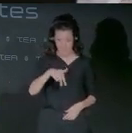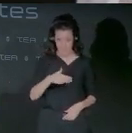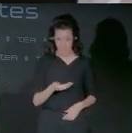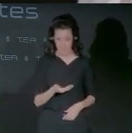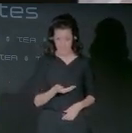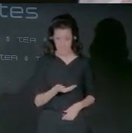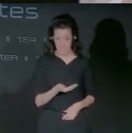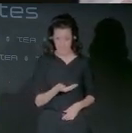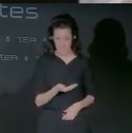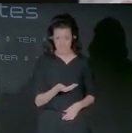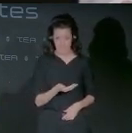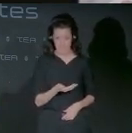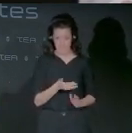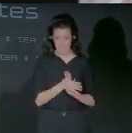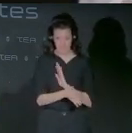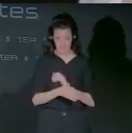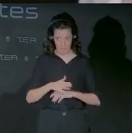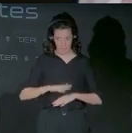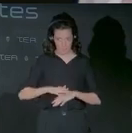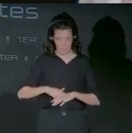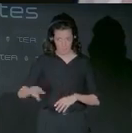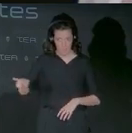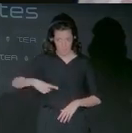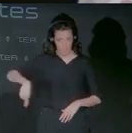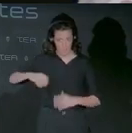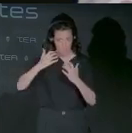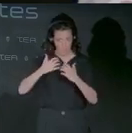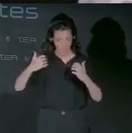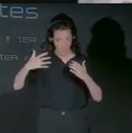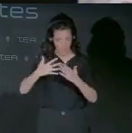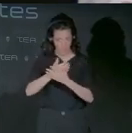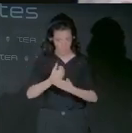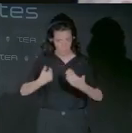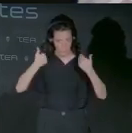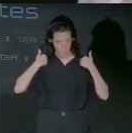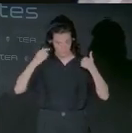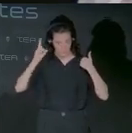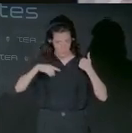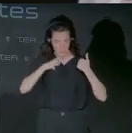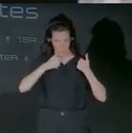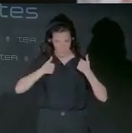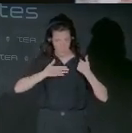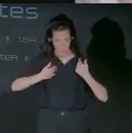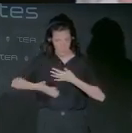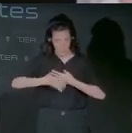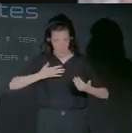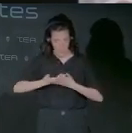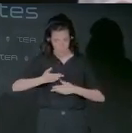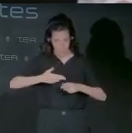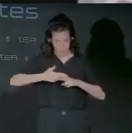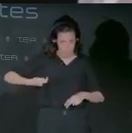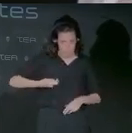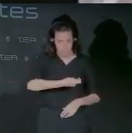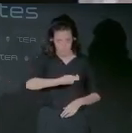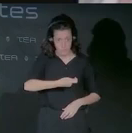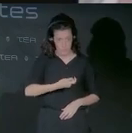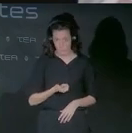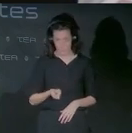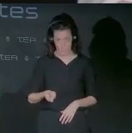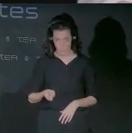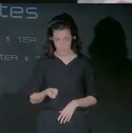auditorium to stop me. It would be the police, because it's too small for that. But if I did it in a football stadium,